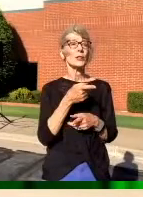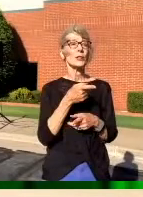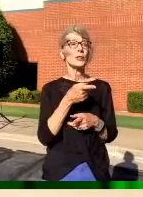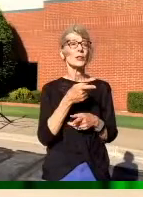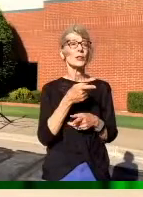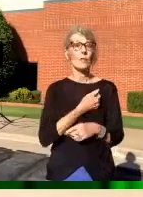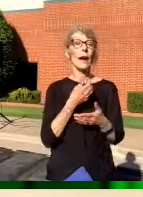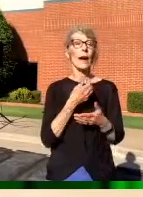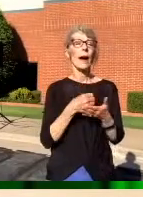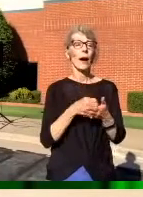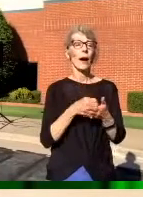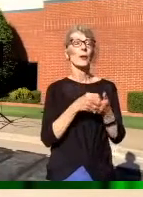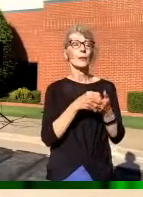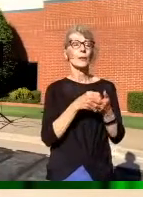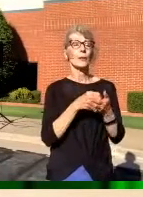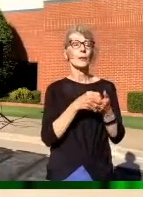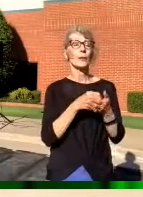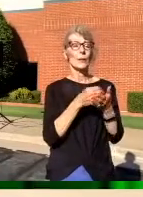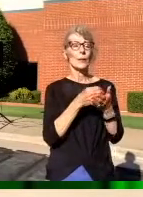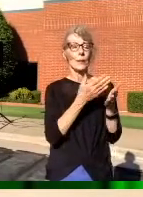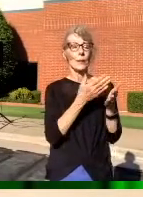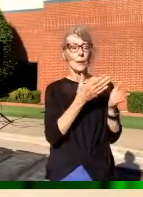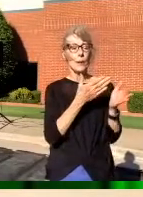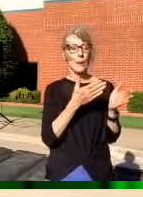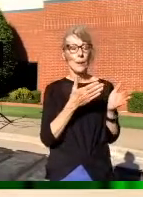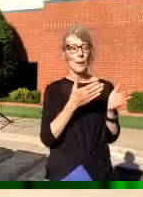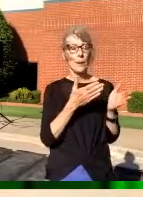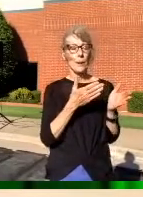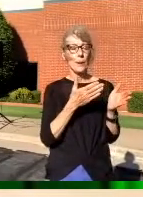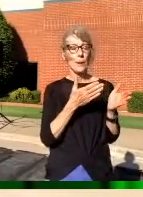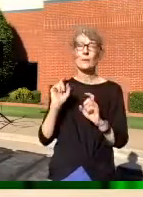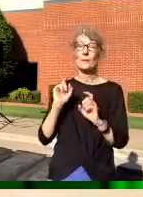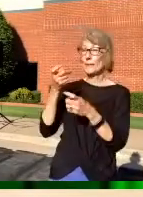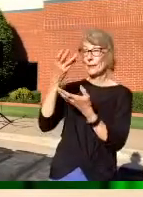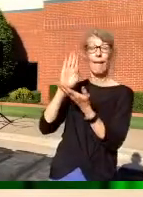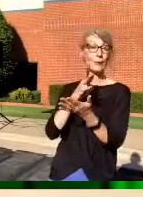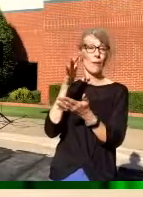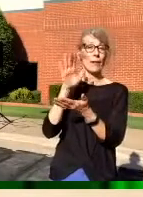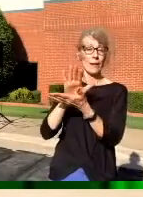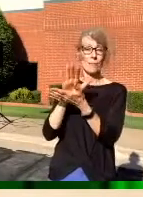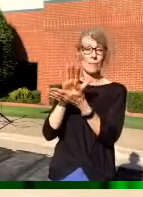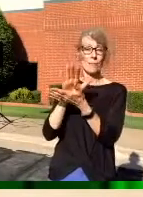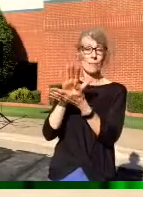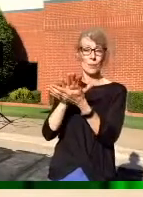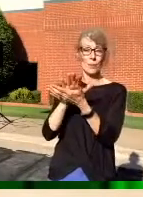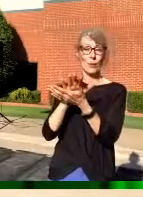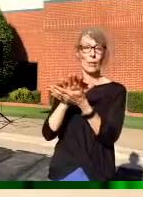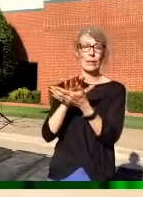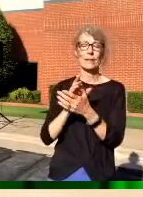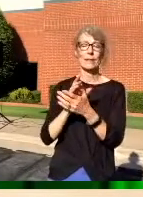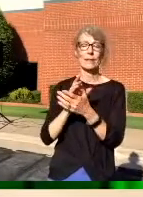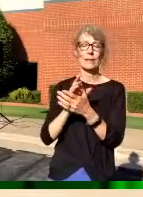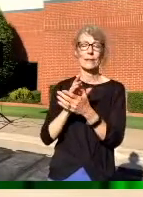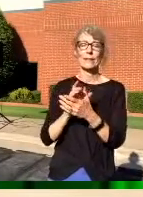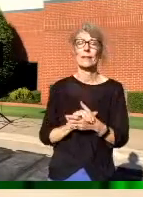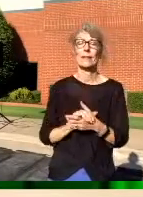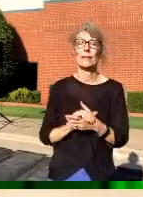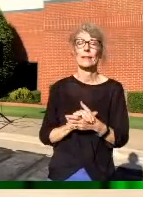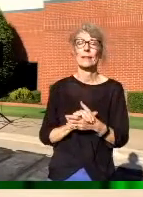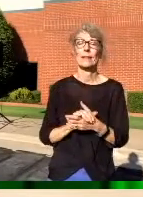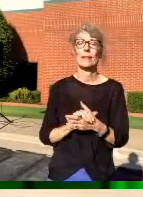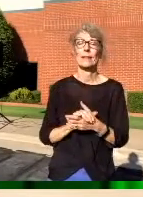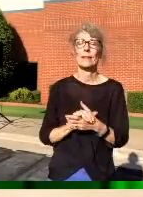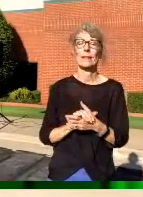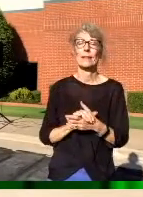need to give glory and praise to God for that. I would encourage you to keep being generous and just be mindful